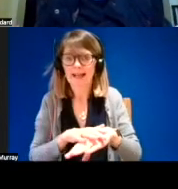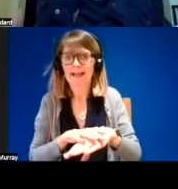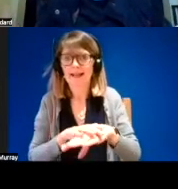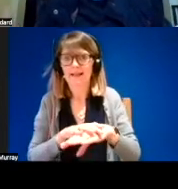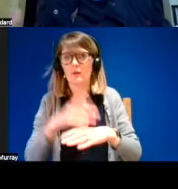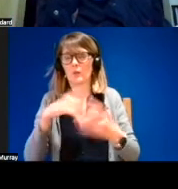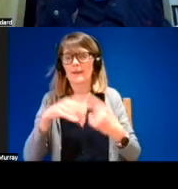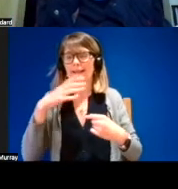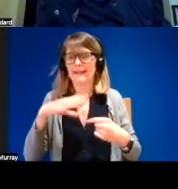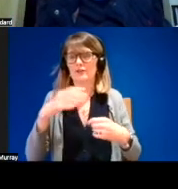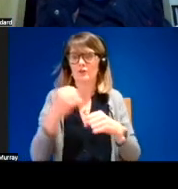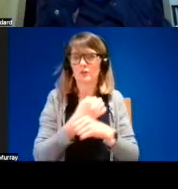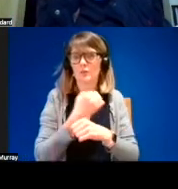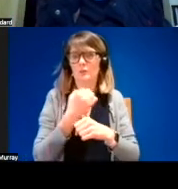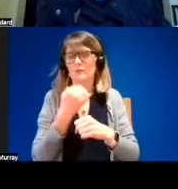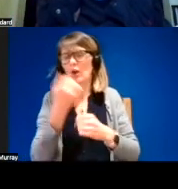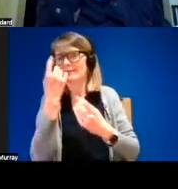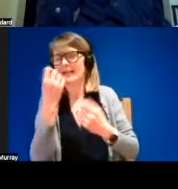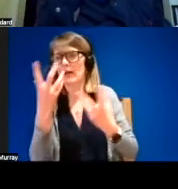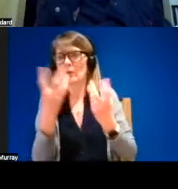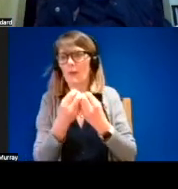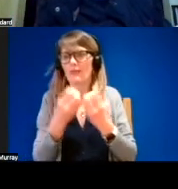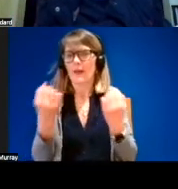understanding of power dynamics.